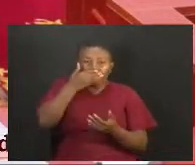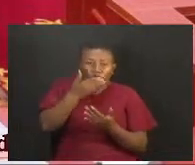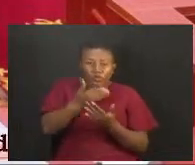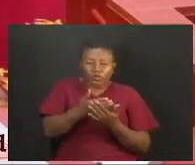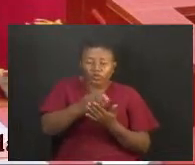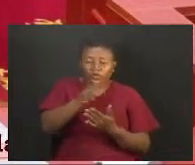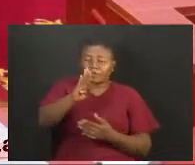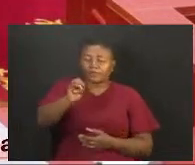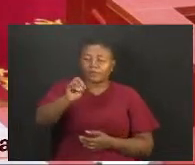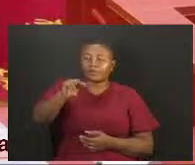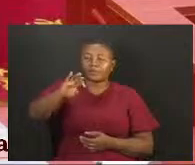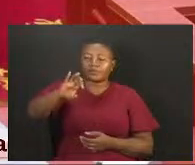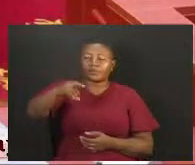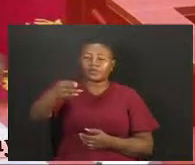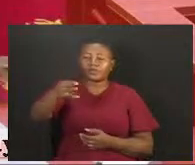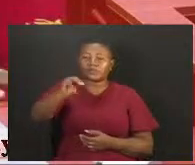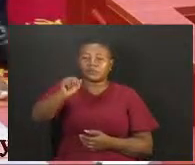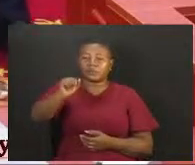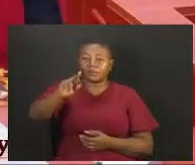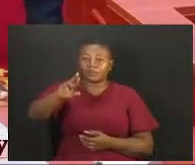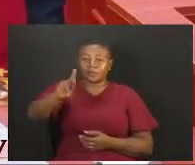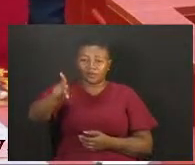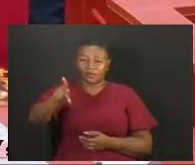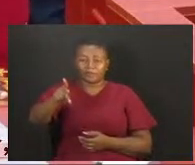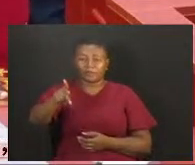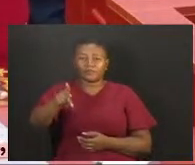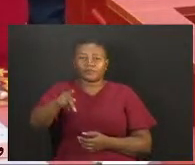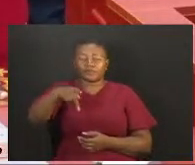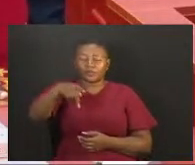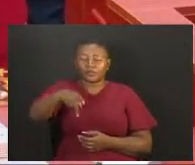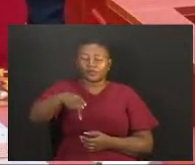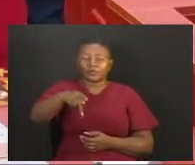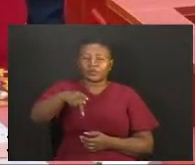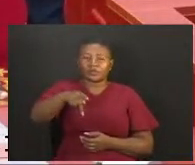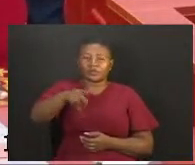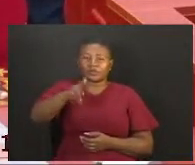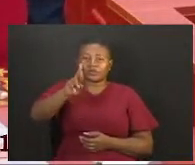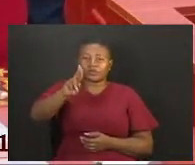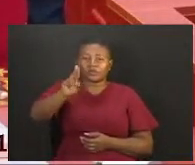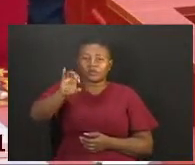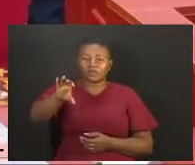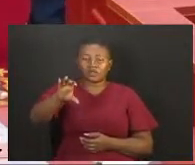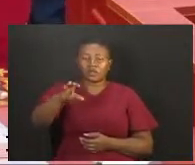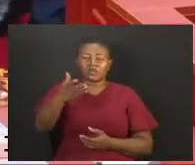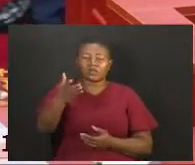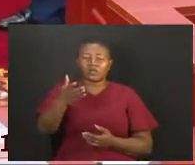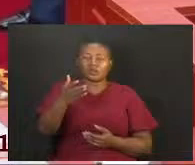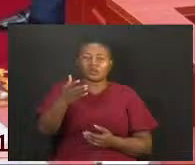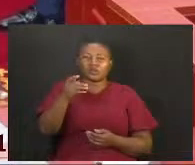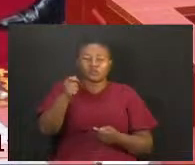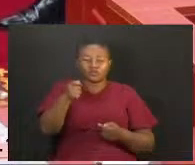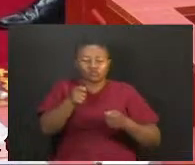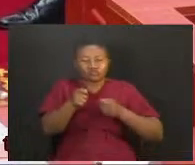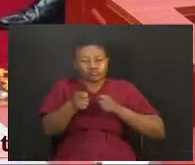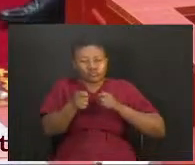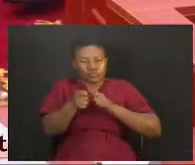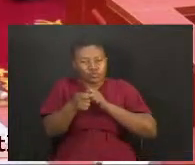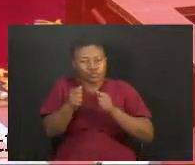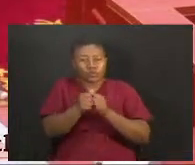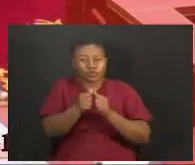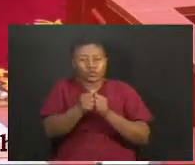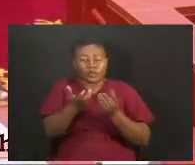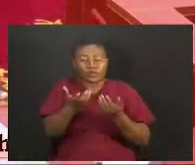program. Mr. Speaker, PURC will continue to implement the quarterly tariff adjustment to reflect changes in